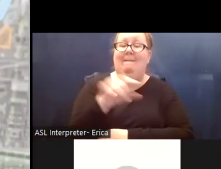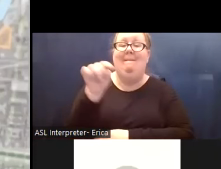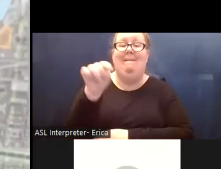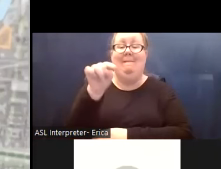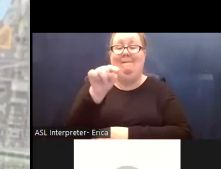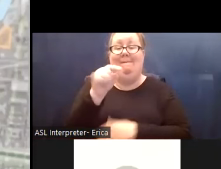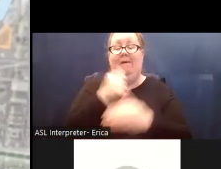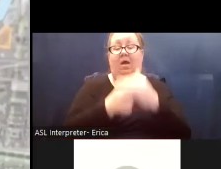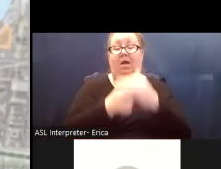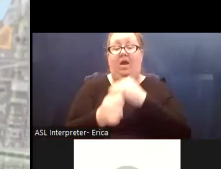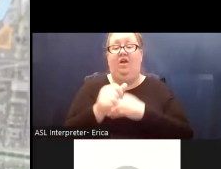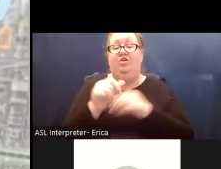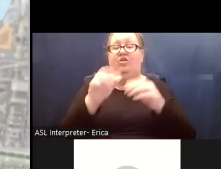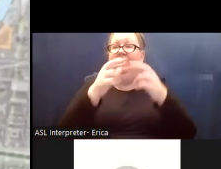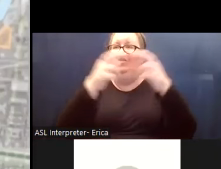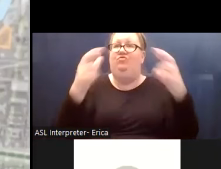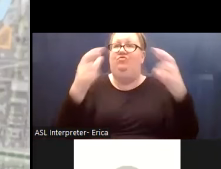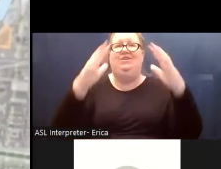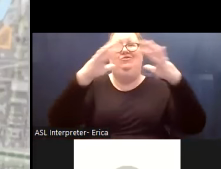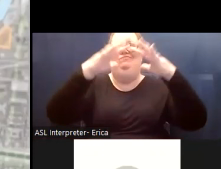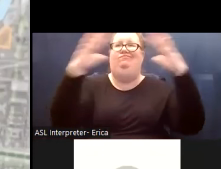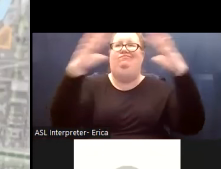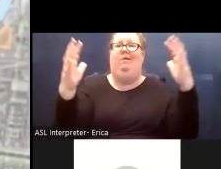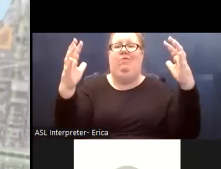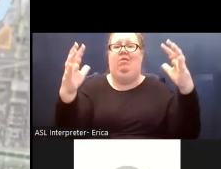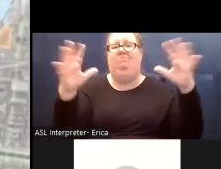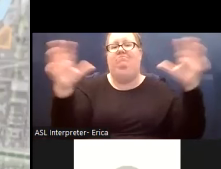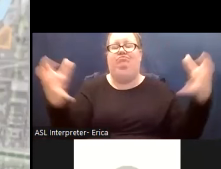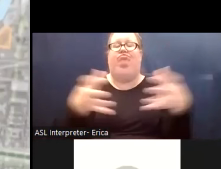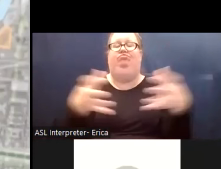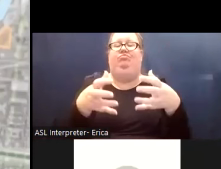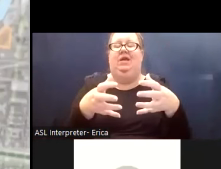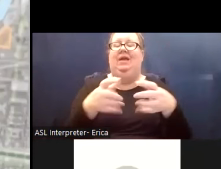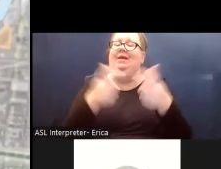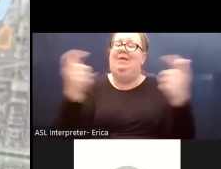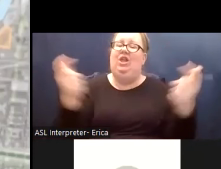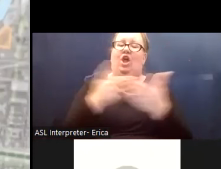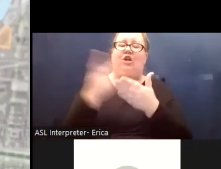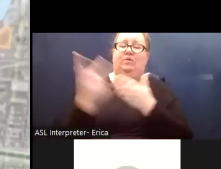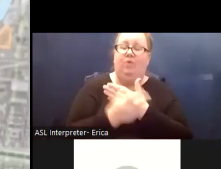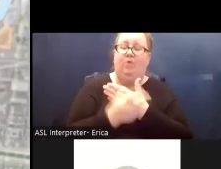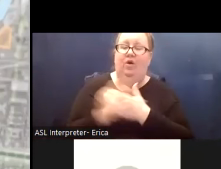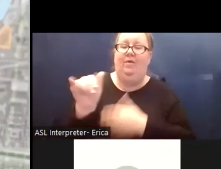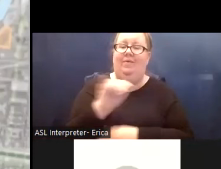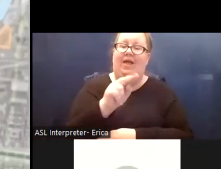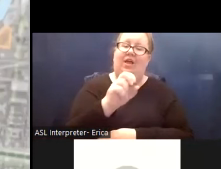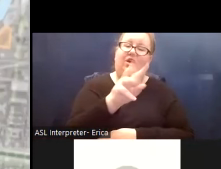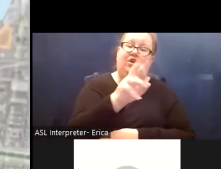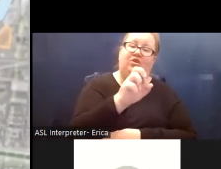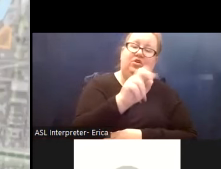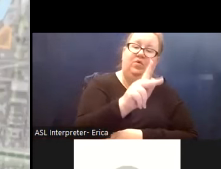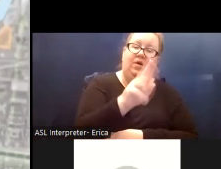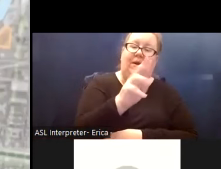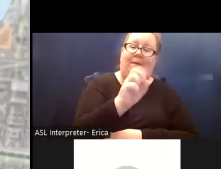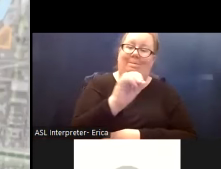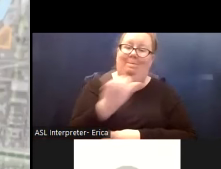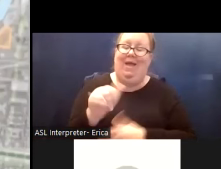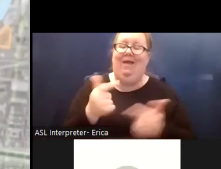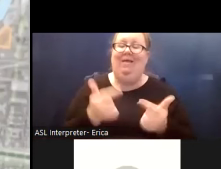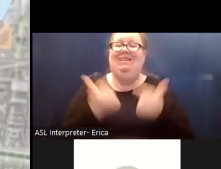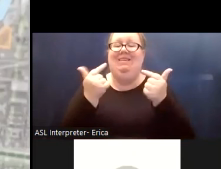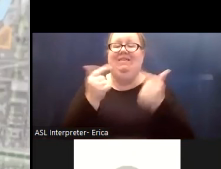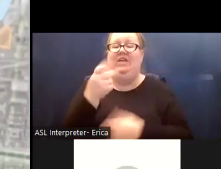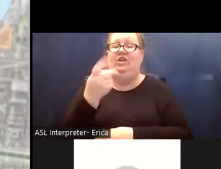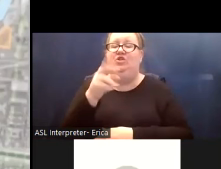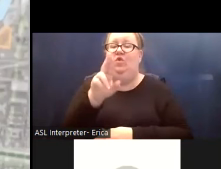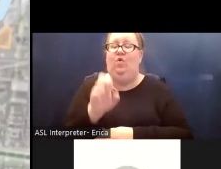the regional umbrella, can be seen as a larger program like a Newark Bay Living Shoreline program, where